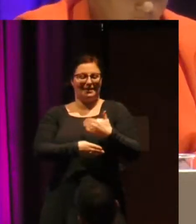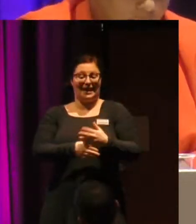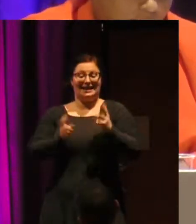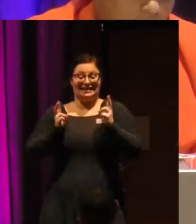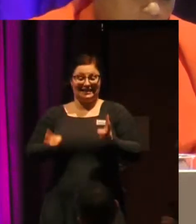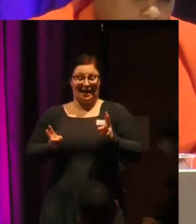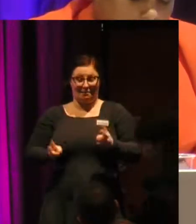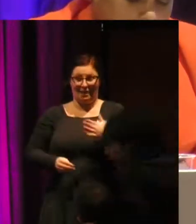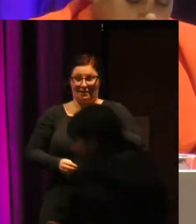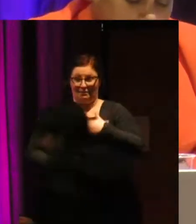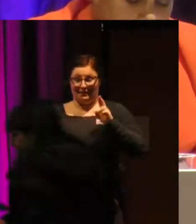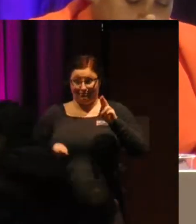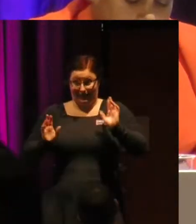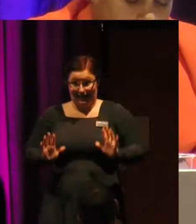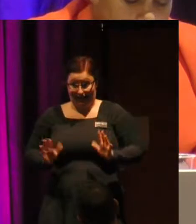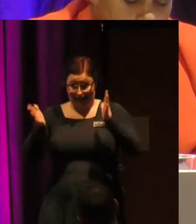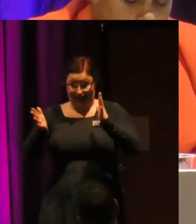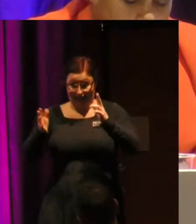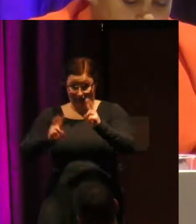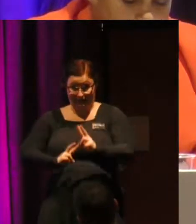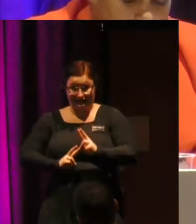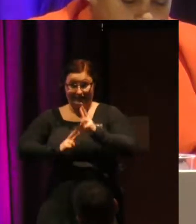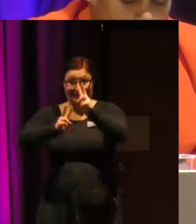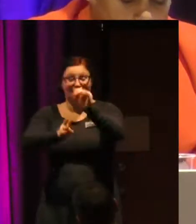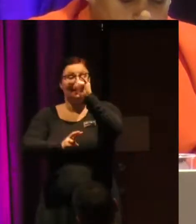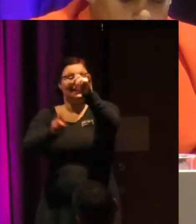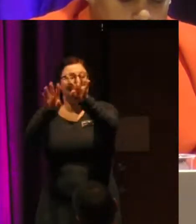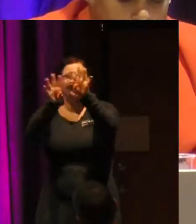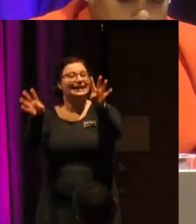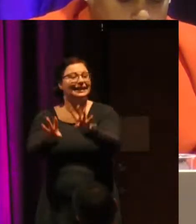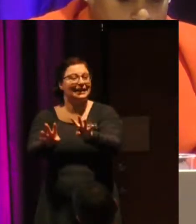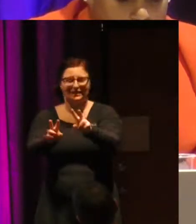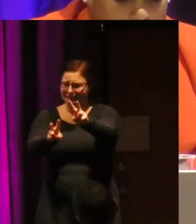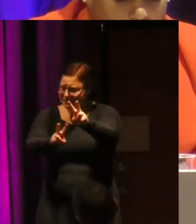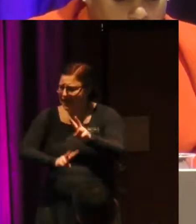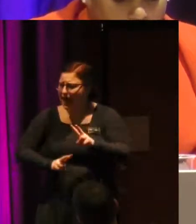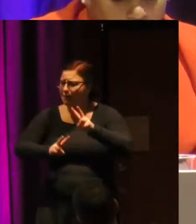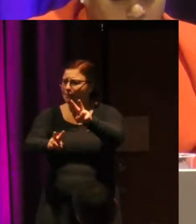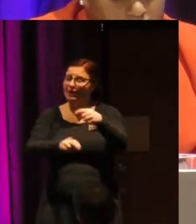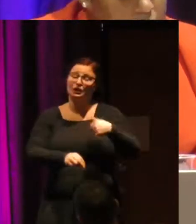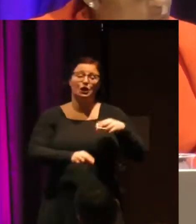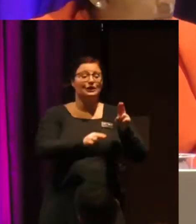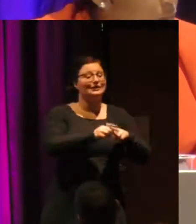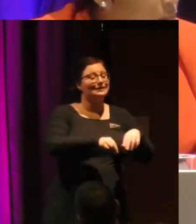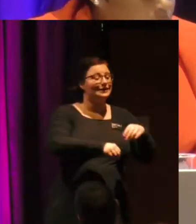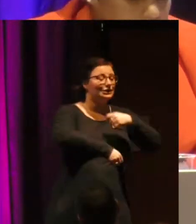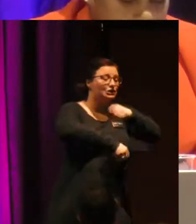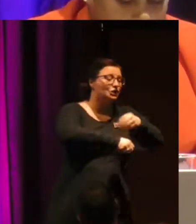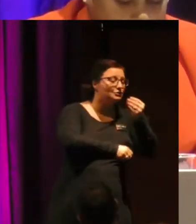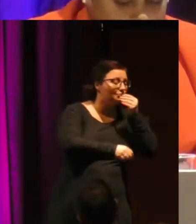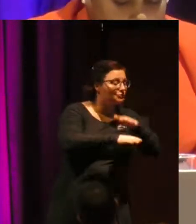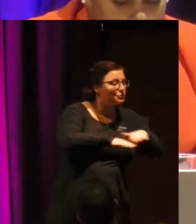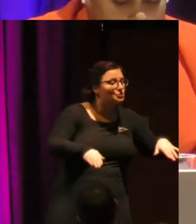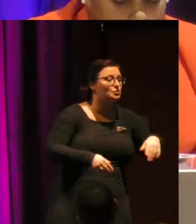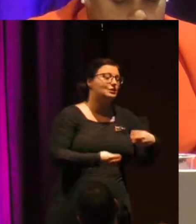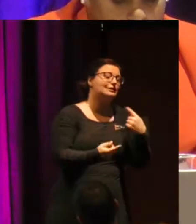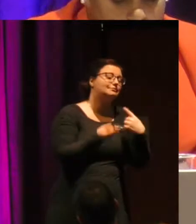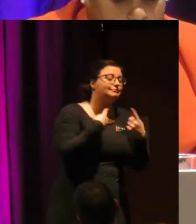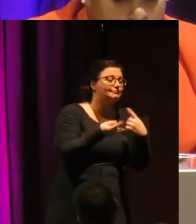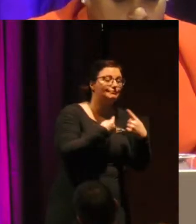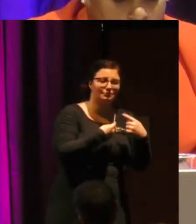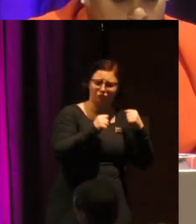on social media that we do at the table, at our home, at